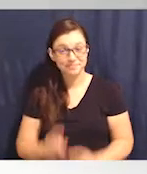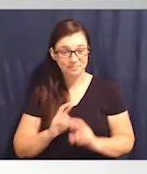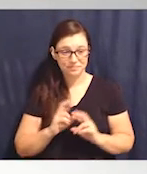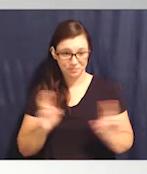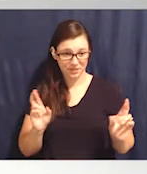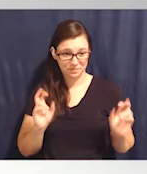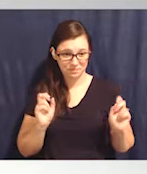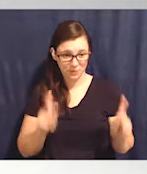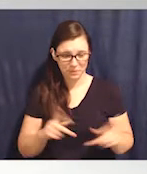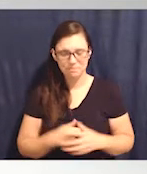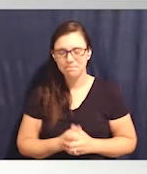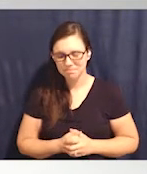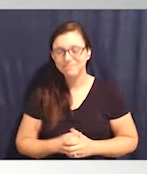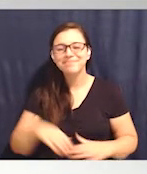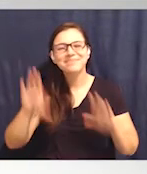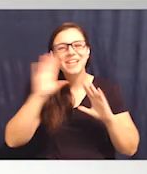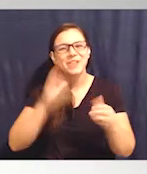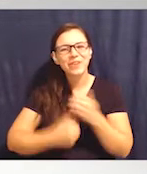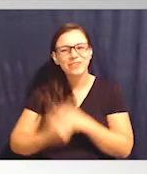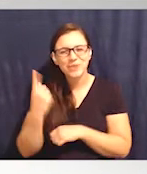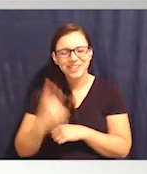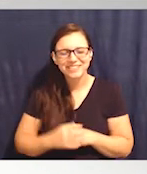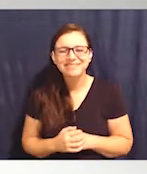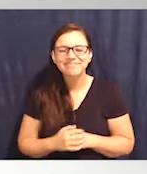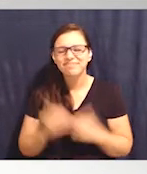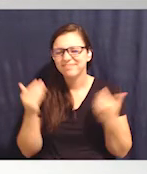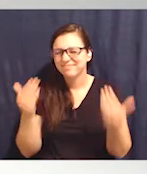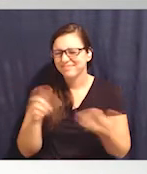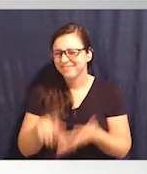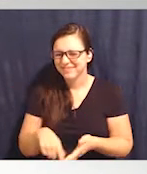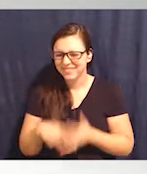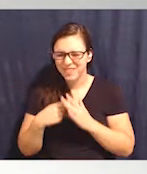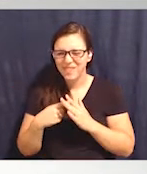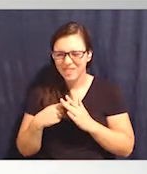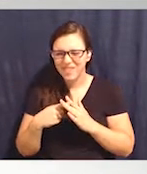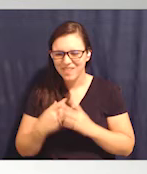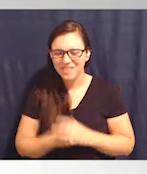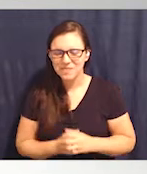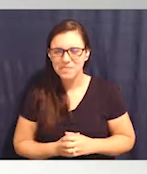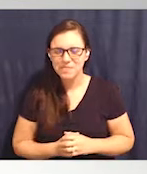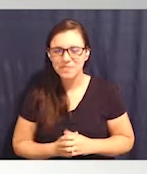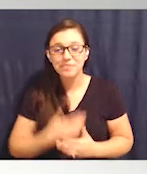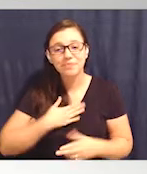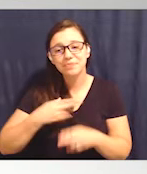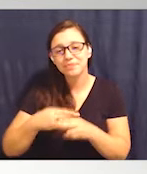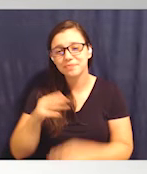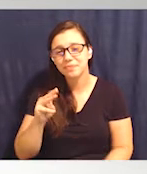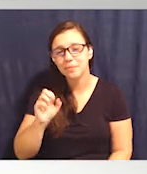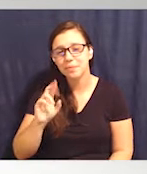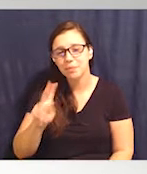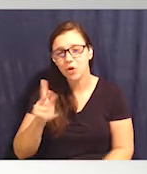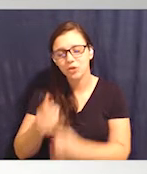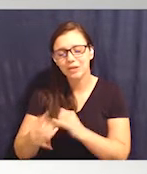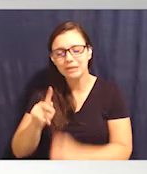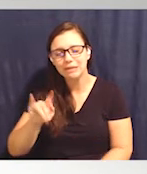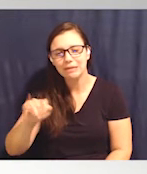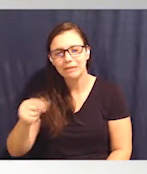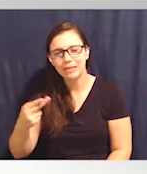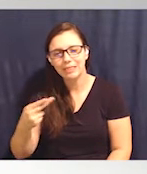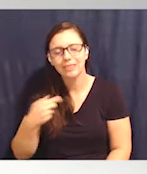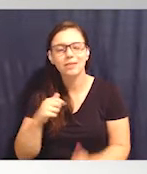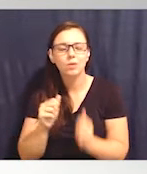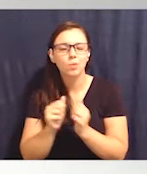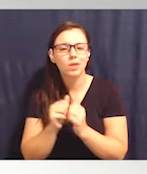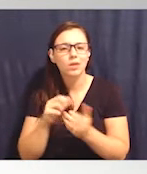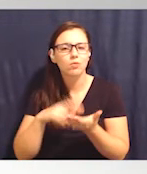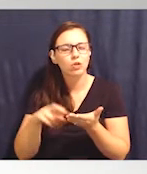Hi, everybody. We're going to go ahead and get started. My name's Mark Keith. I'm with the Research Materials and Technology Center